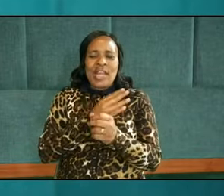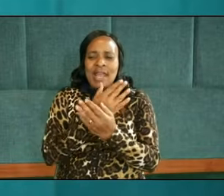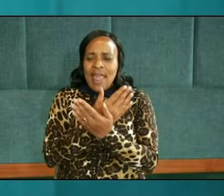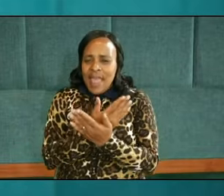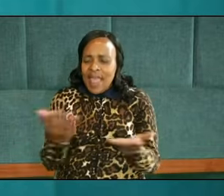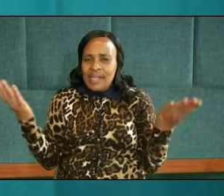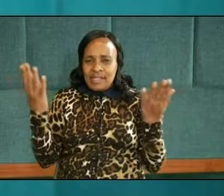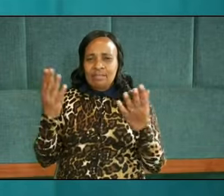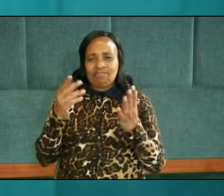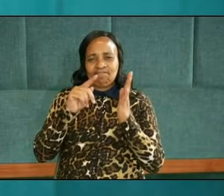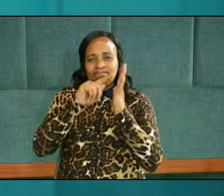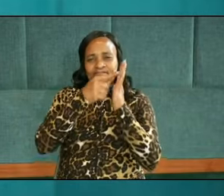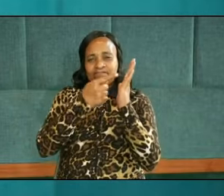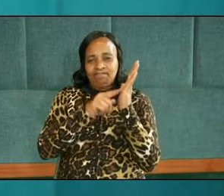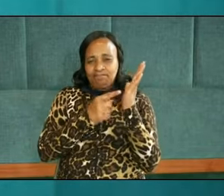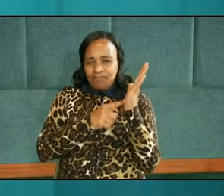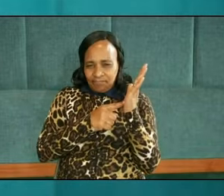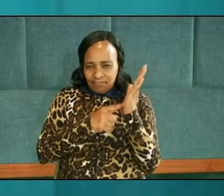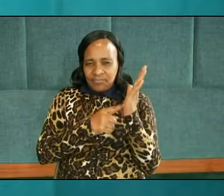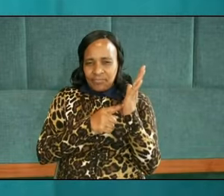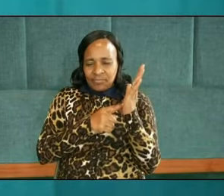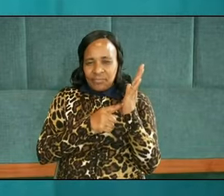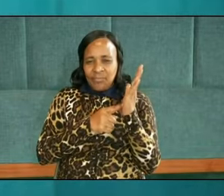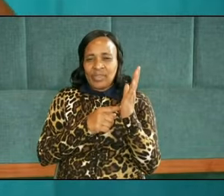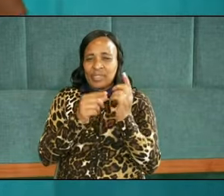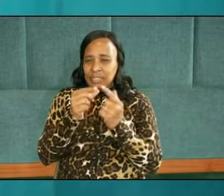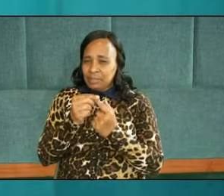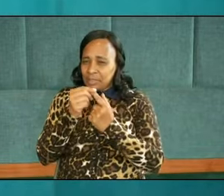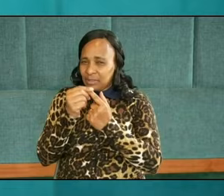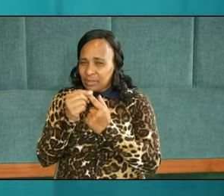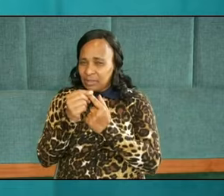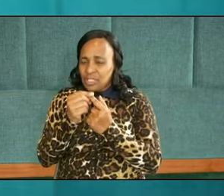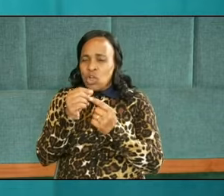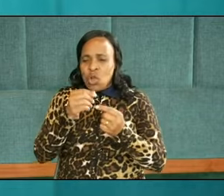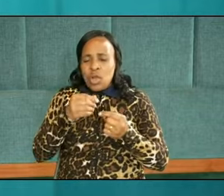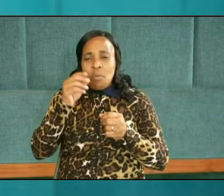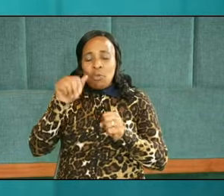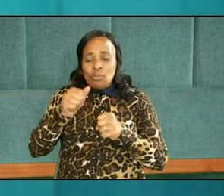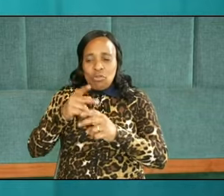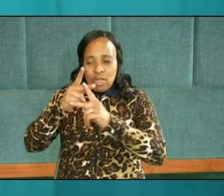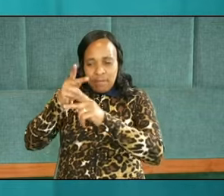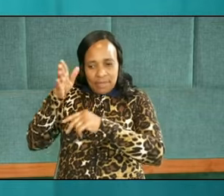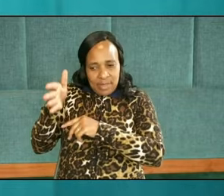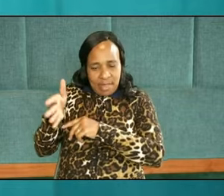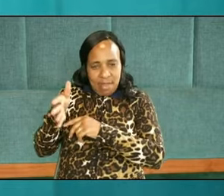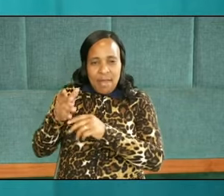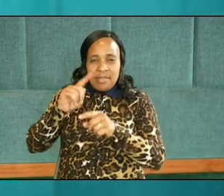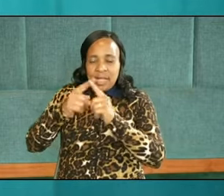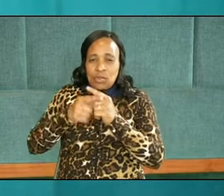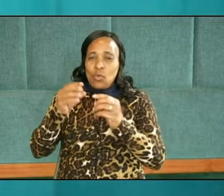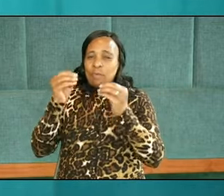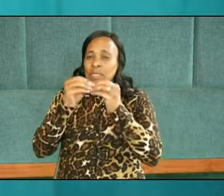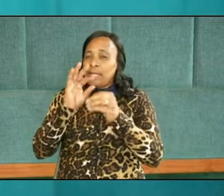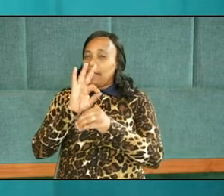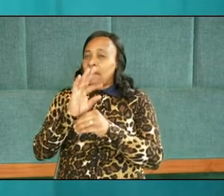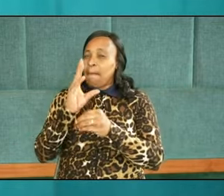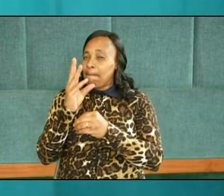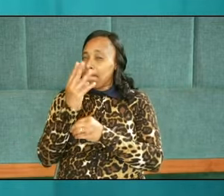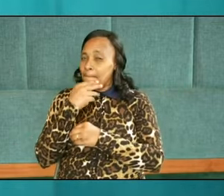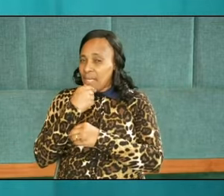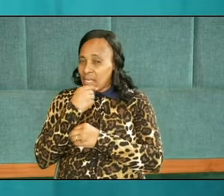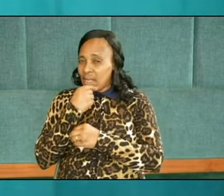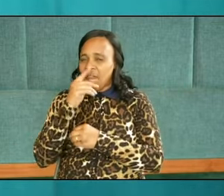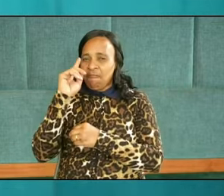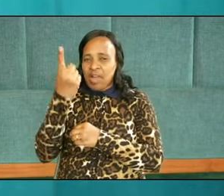specific instructions. Very specific. So he would go unto Gibeah. Then at Gibeah, he would meet three men. The first man